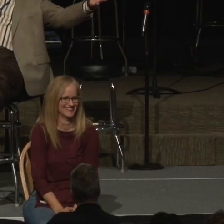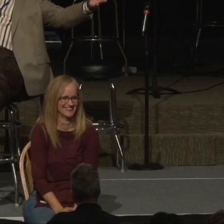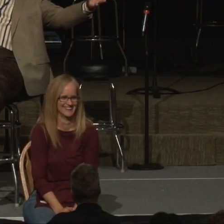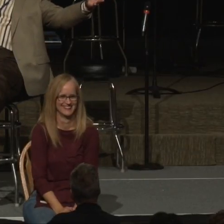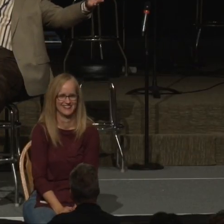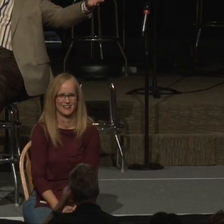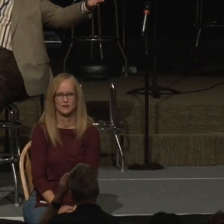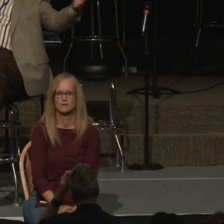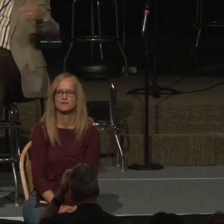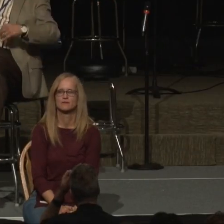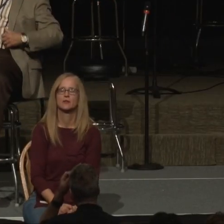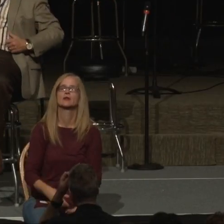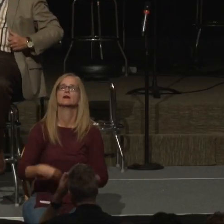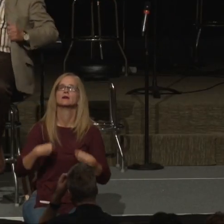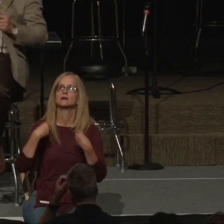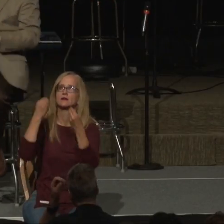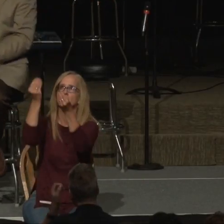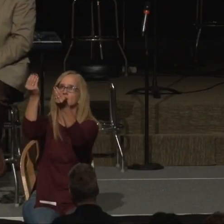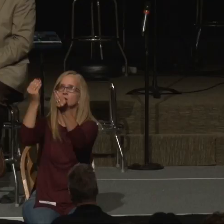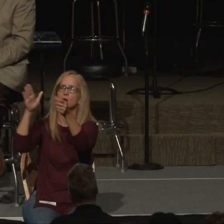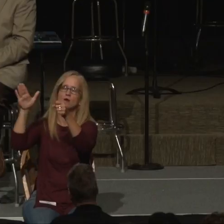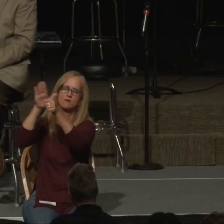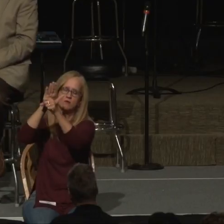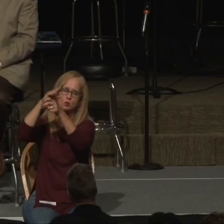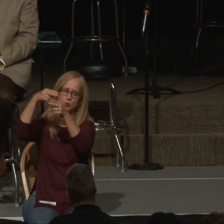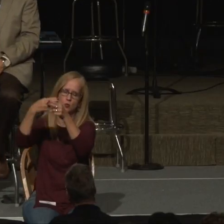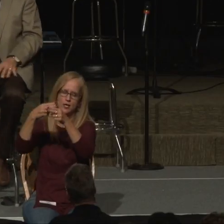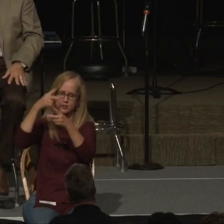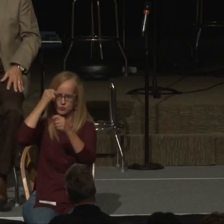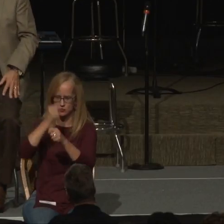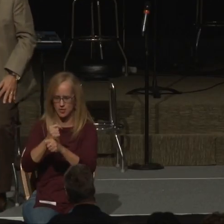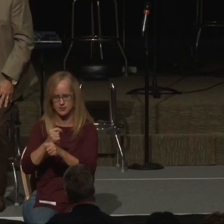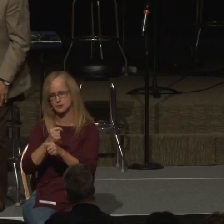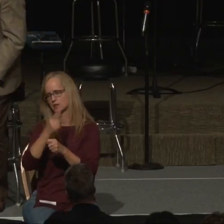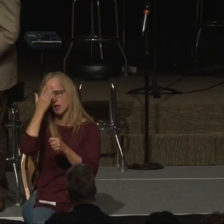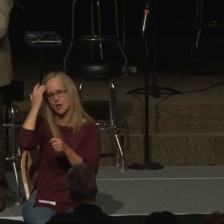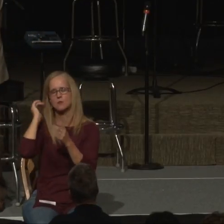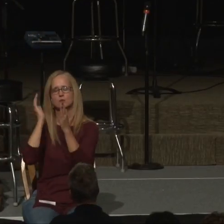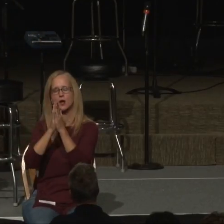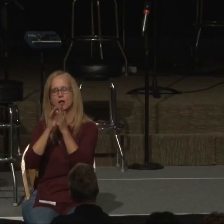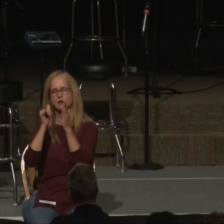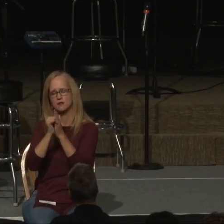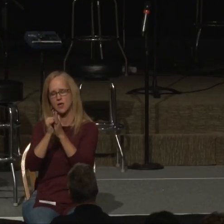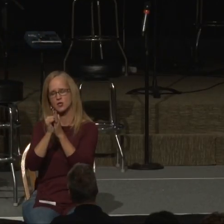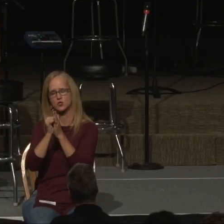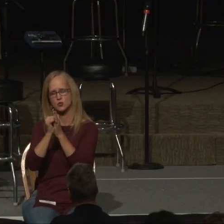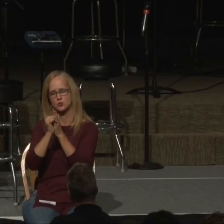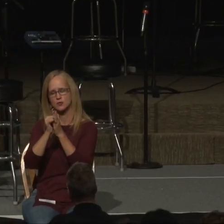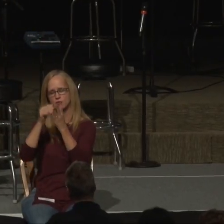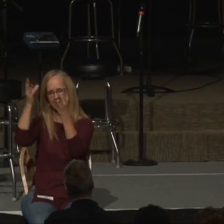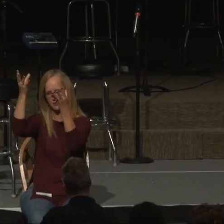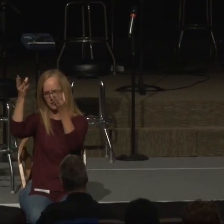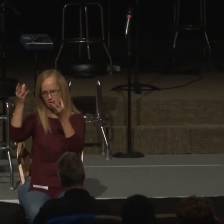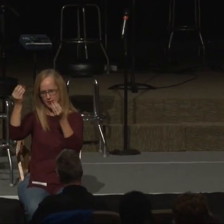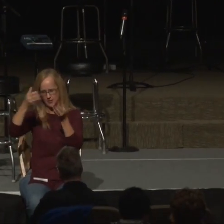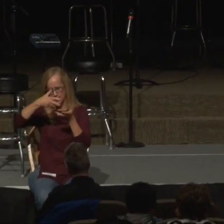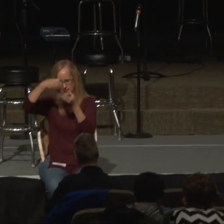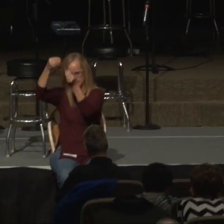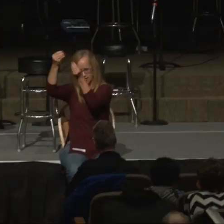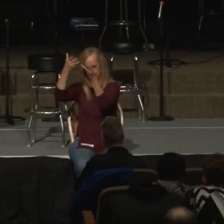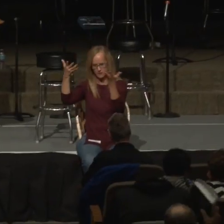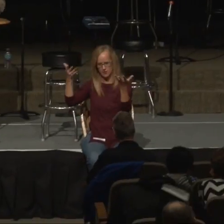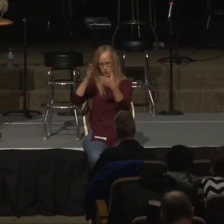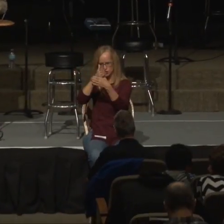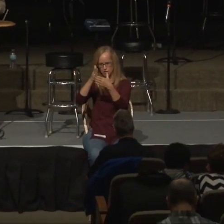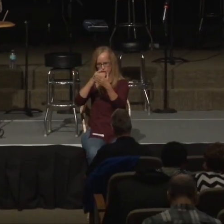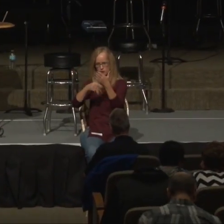and give him our full weighted trust. Father, I pray that you'll take these things that have been shared this morning and that you'll use